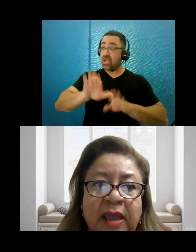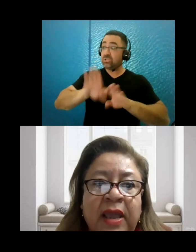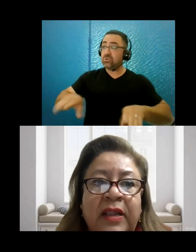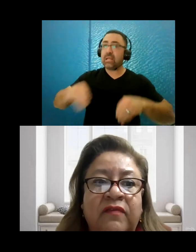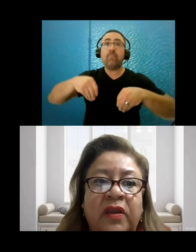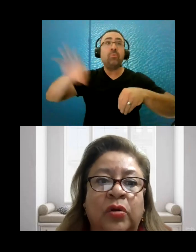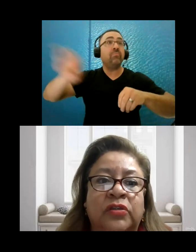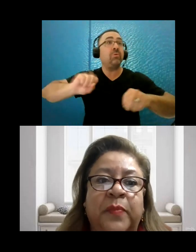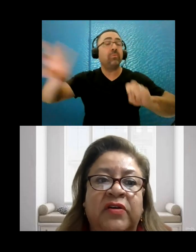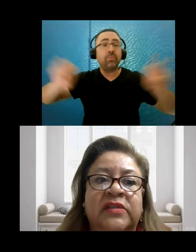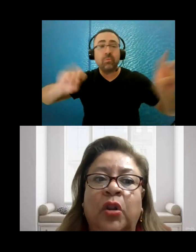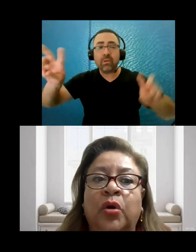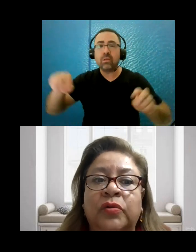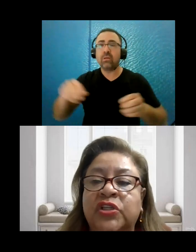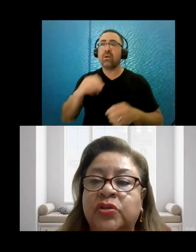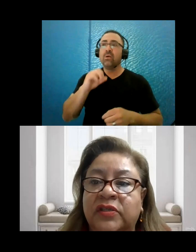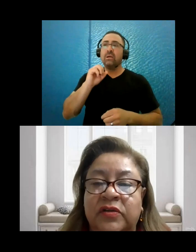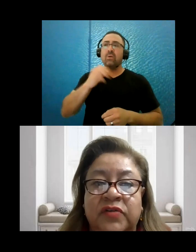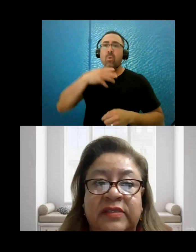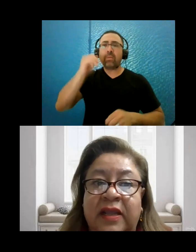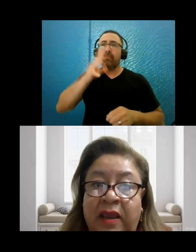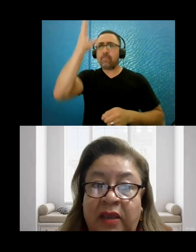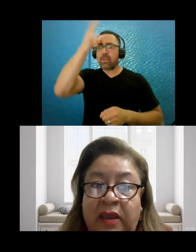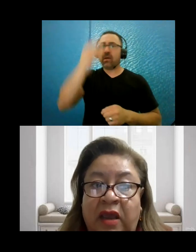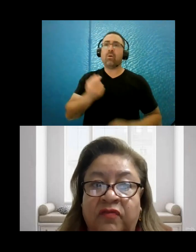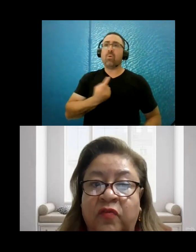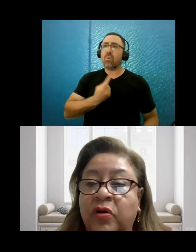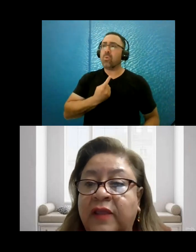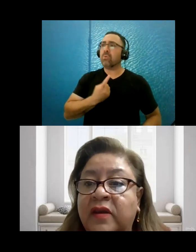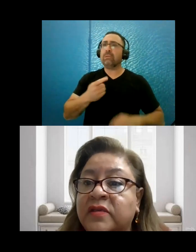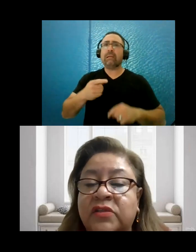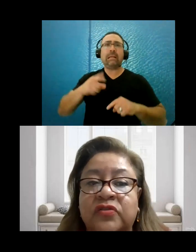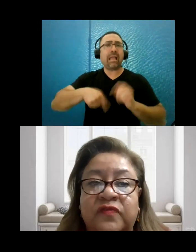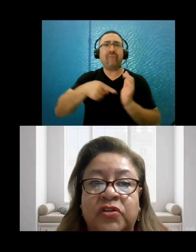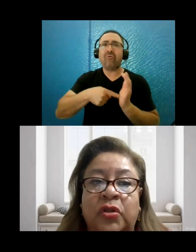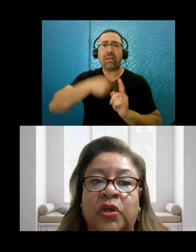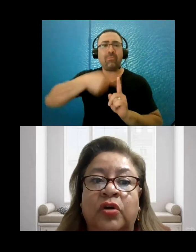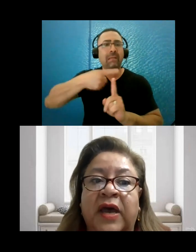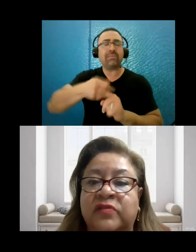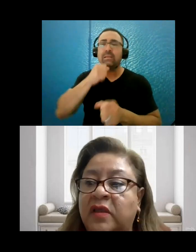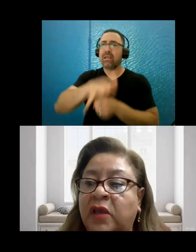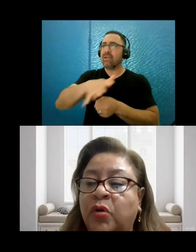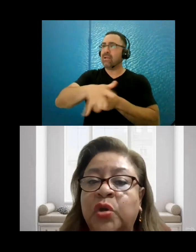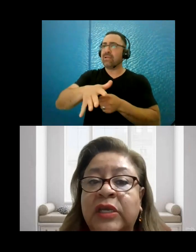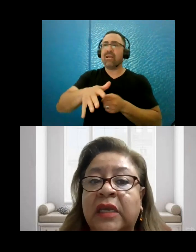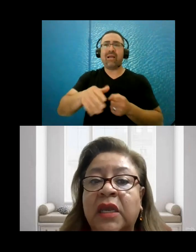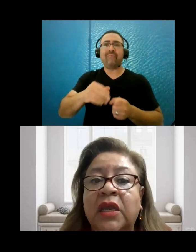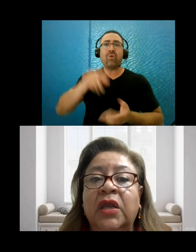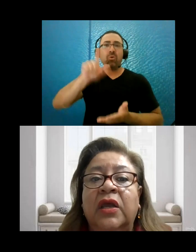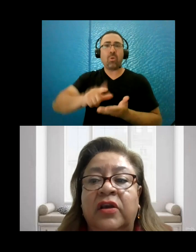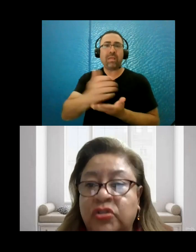out, leaving older parents alone, resulting in rents that they cannot afford, and there is insufficient low-income housing in the